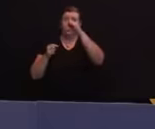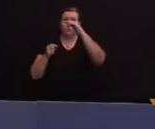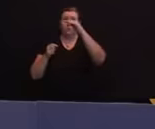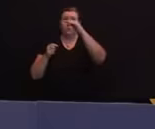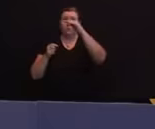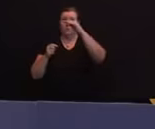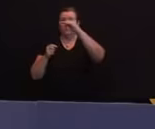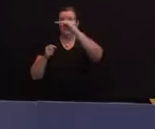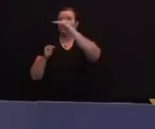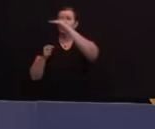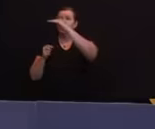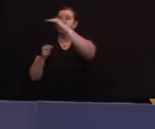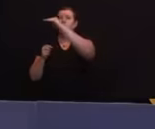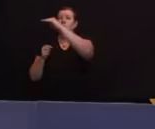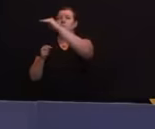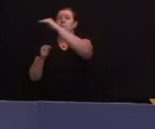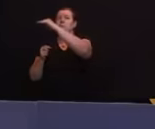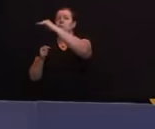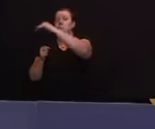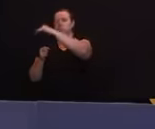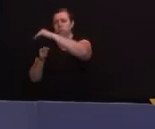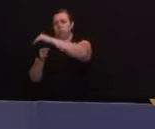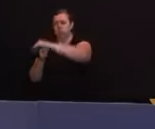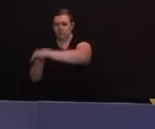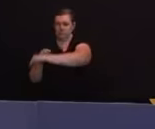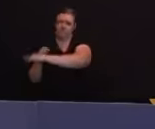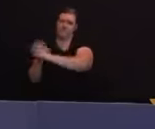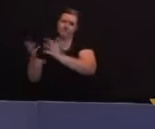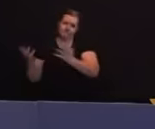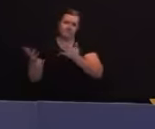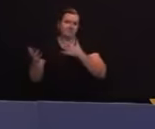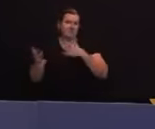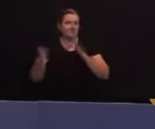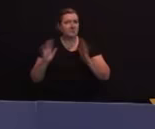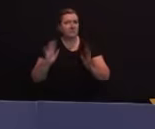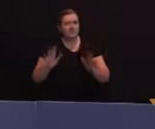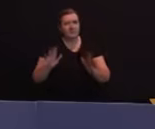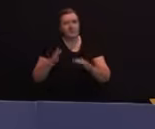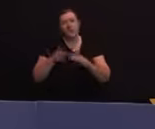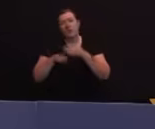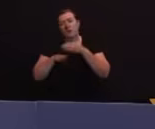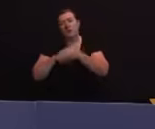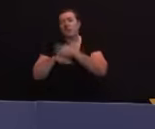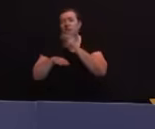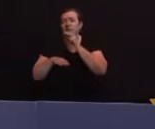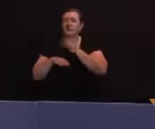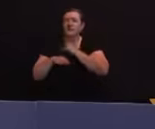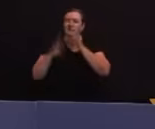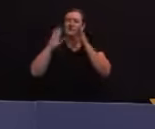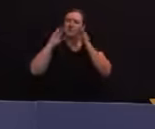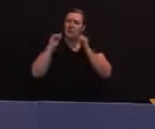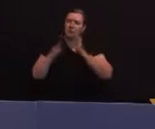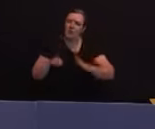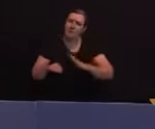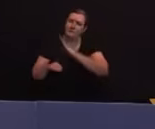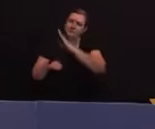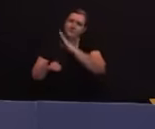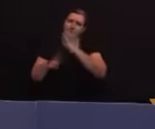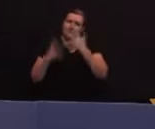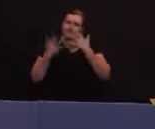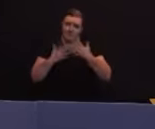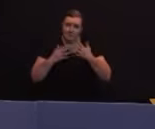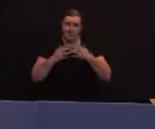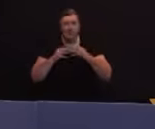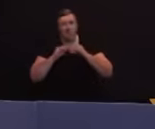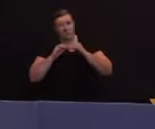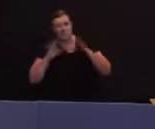after Thanksgiving a tick up. But unfortunately, because of the community spread, the recovery, we believe, is